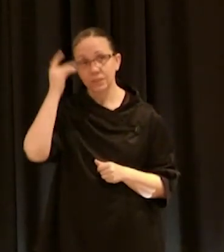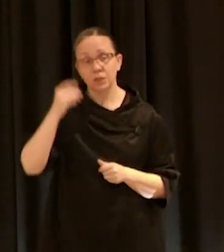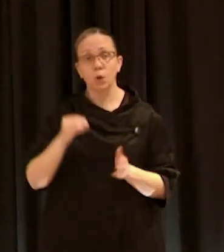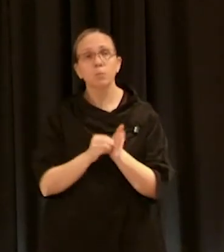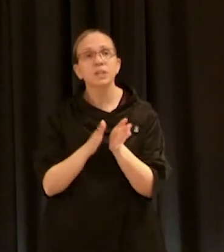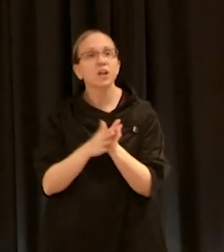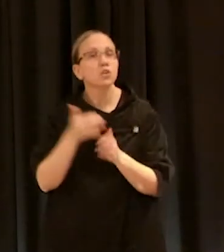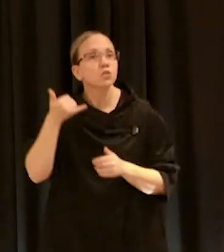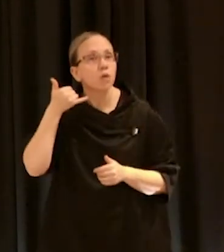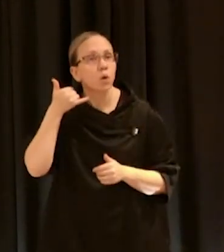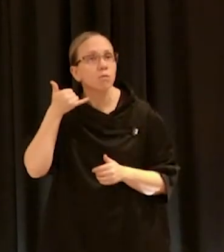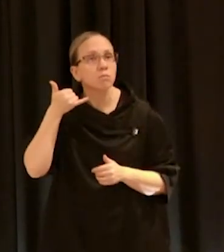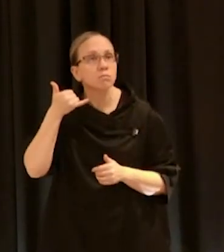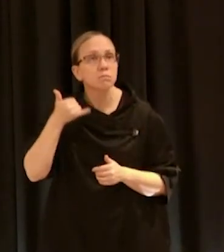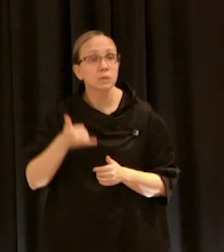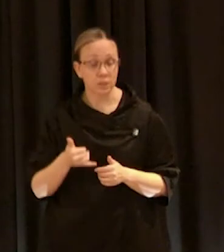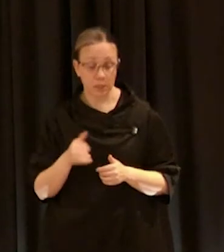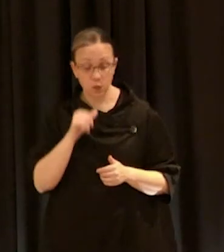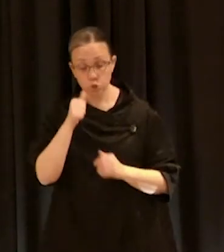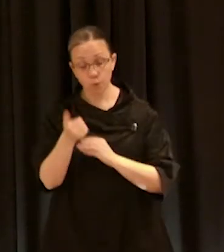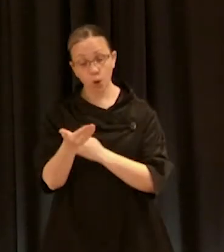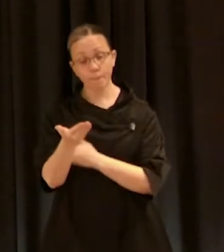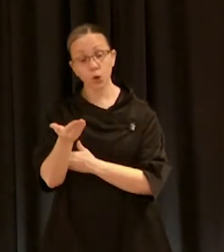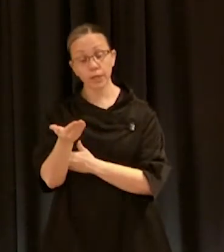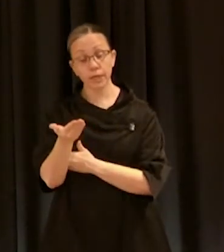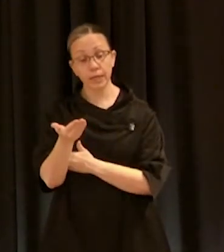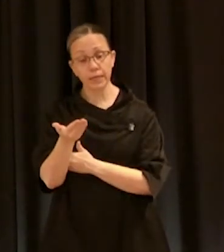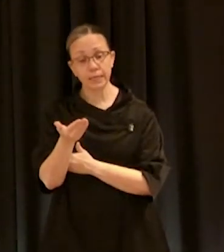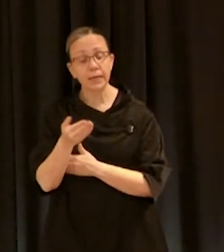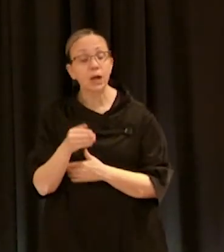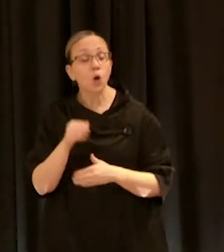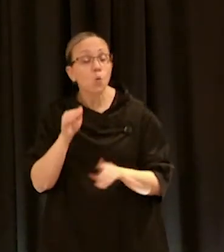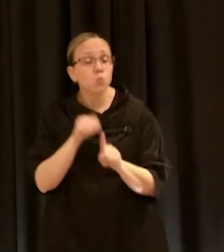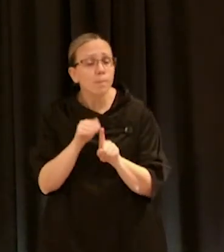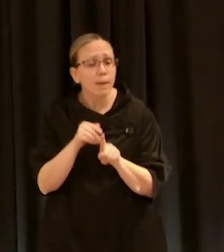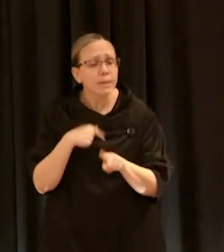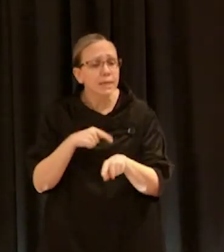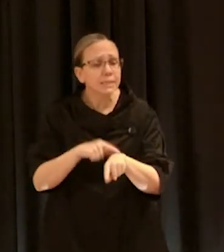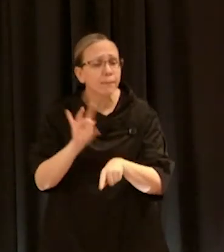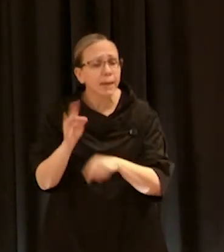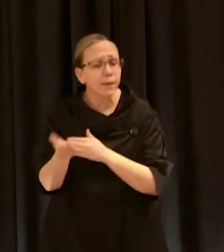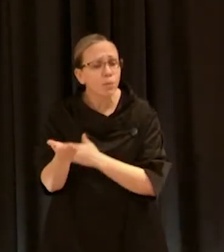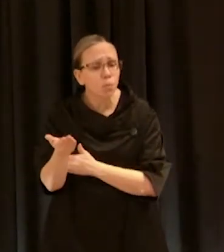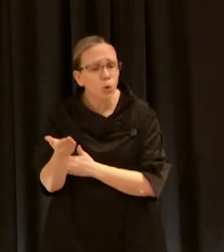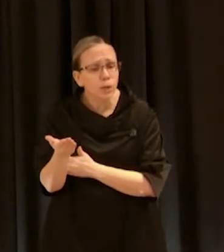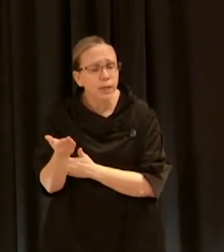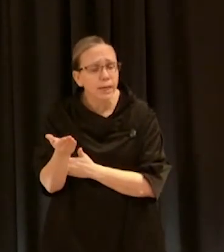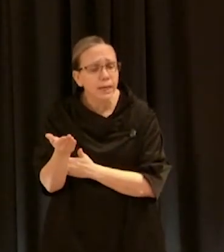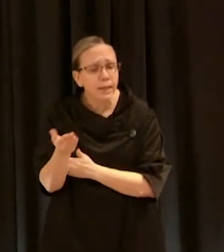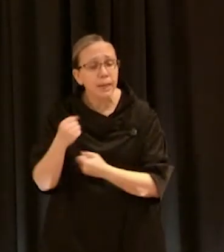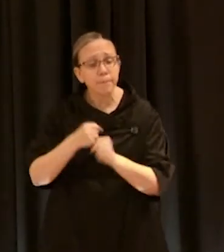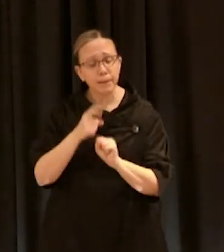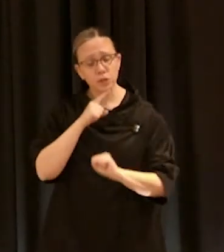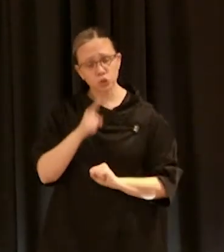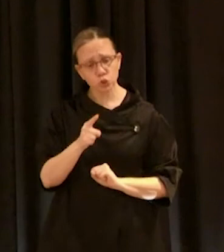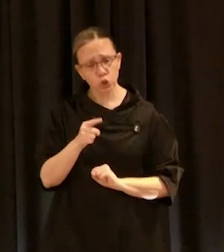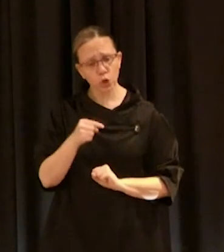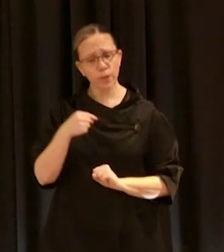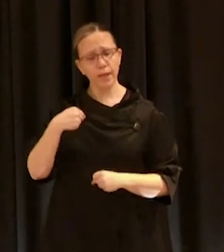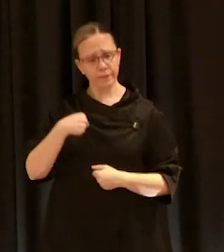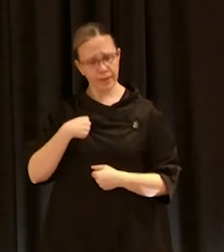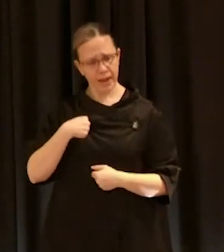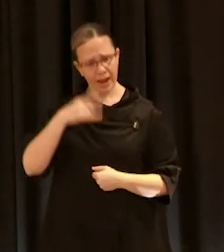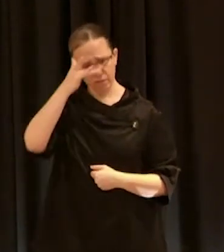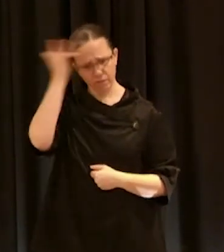phone in the morning. Siri, remind me at 8 o'clock in the morning to make sure that